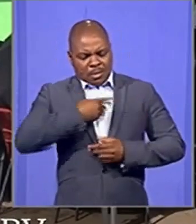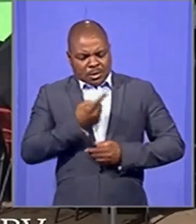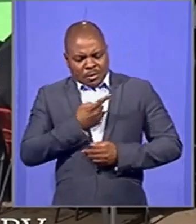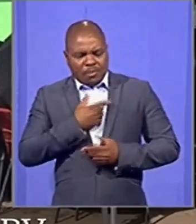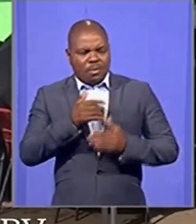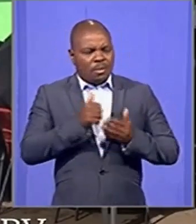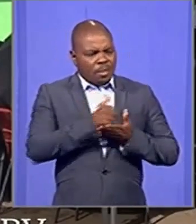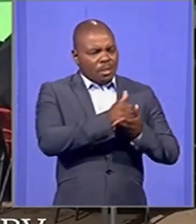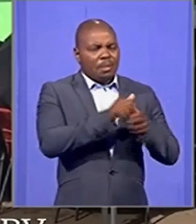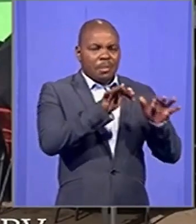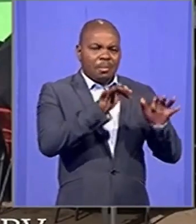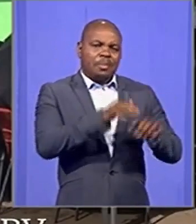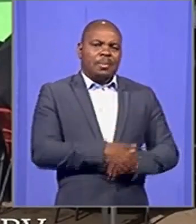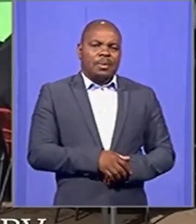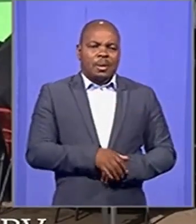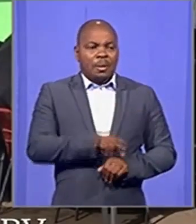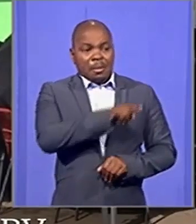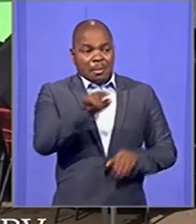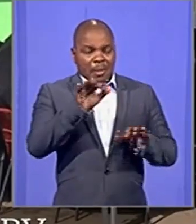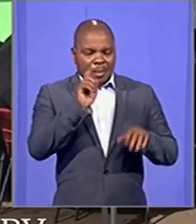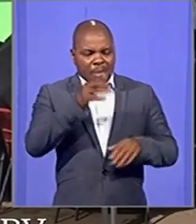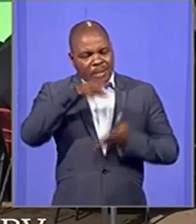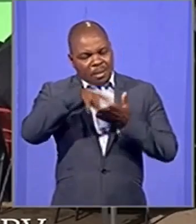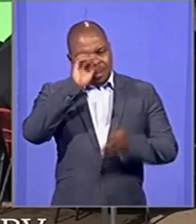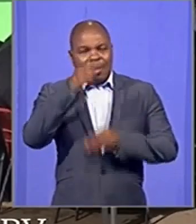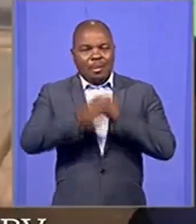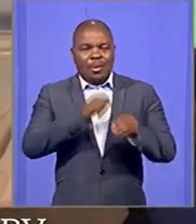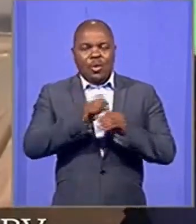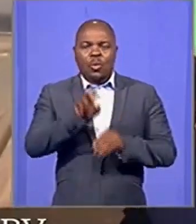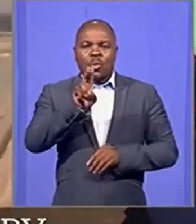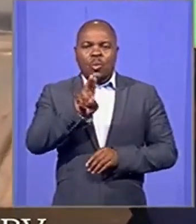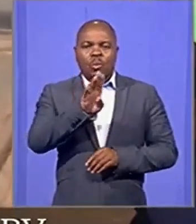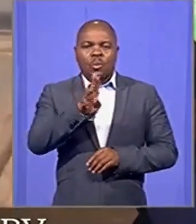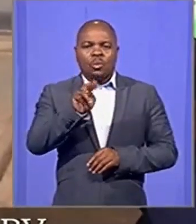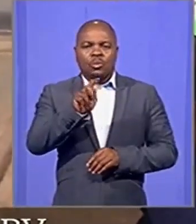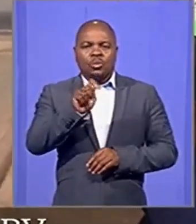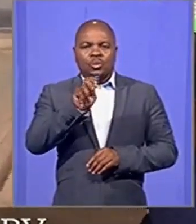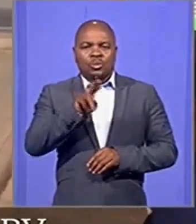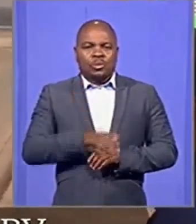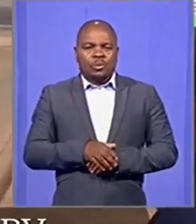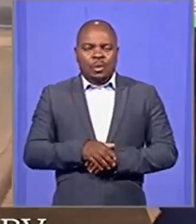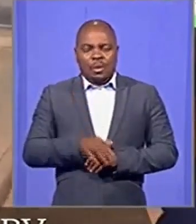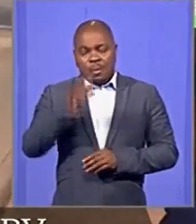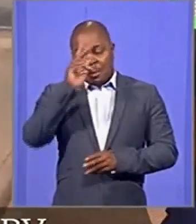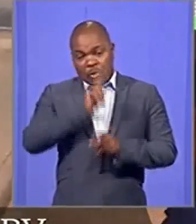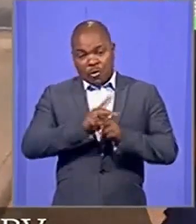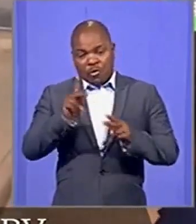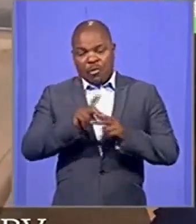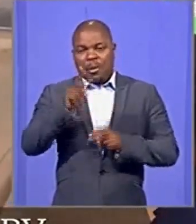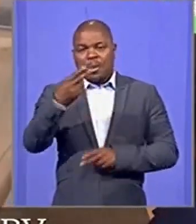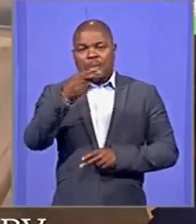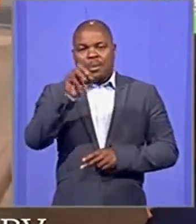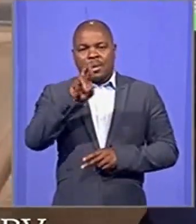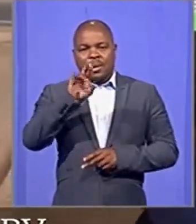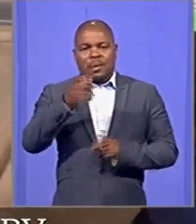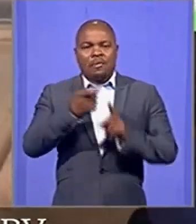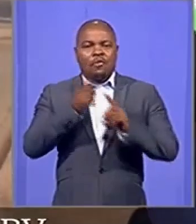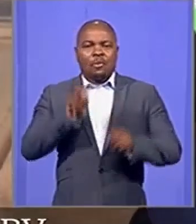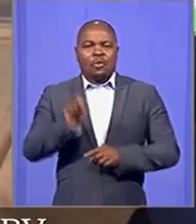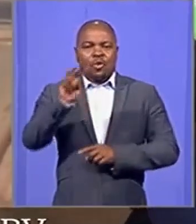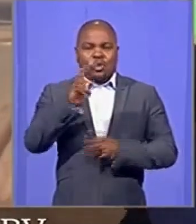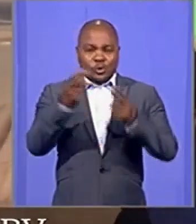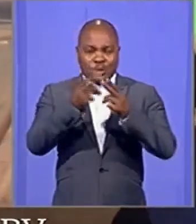that people must learn about Ubuntu again. Professor Selina Monokophiri wa Northwest University